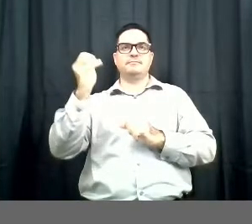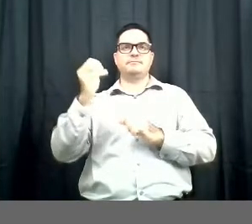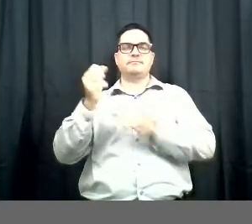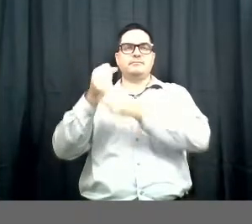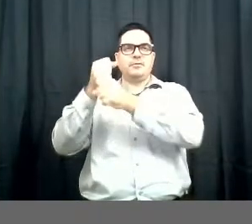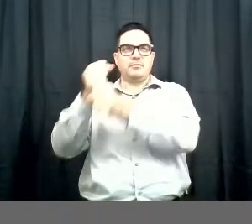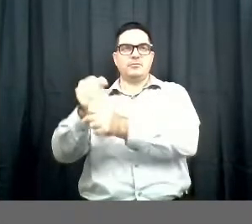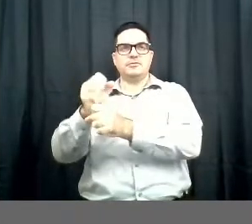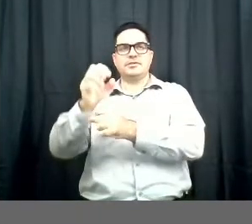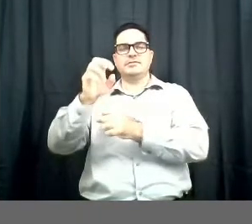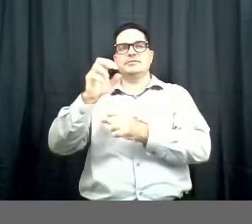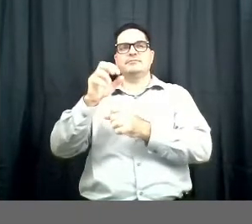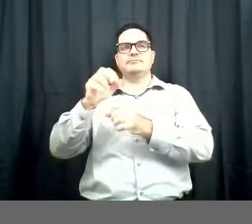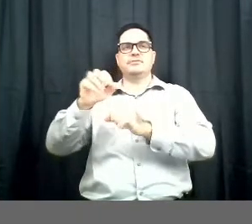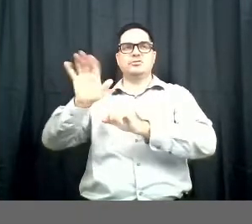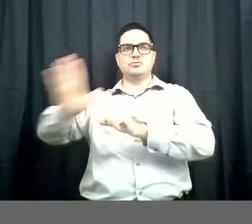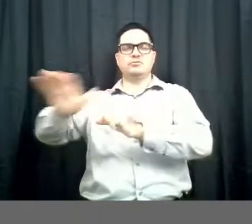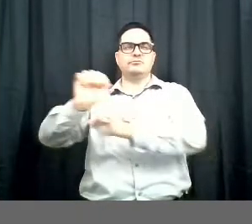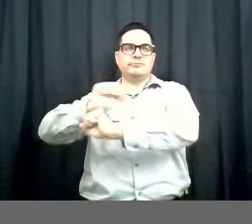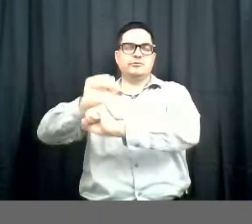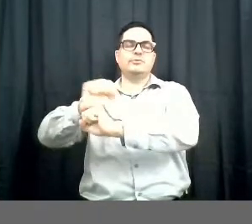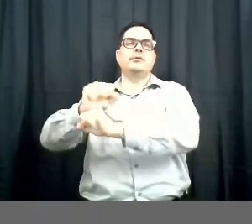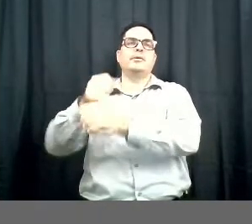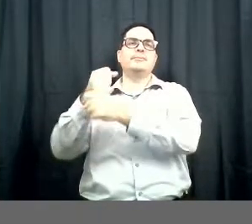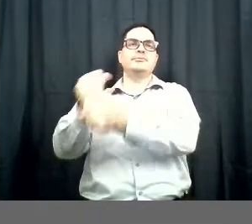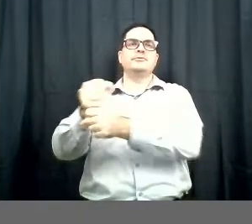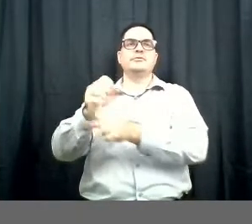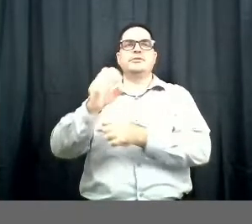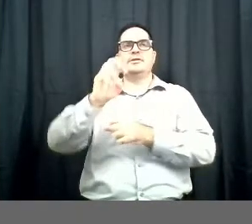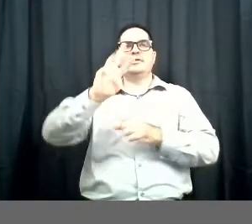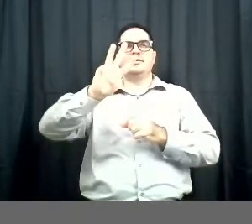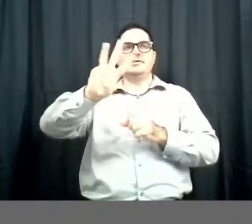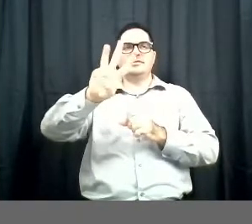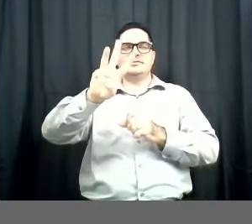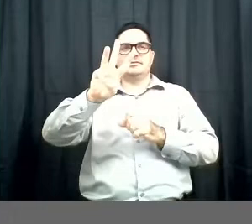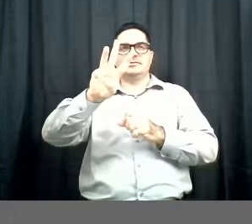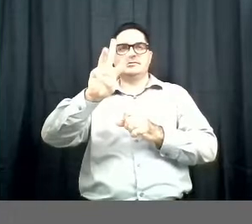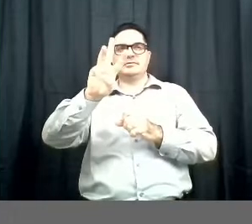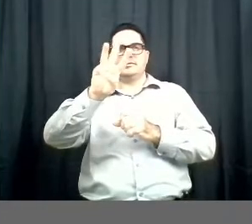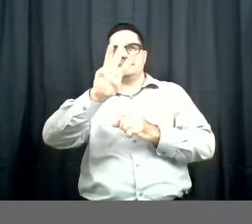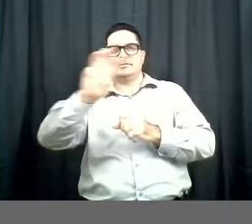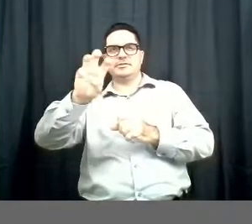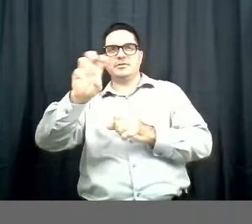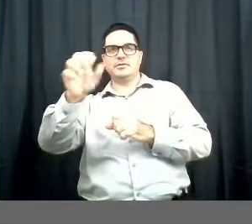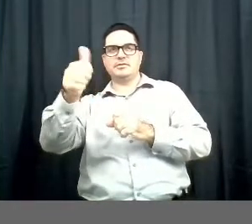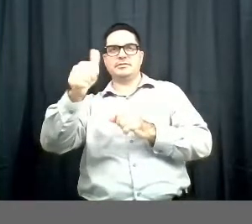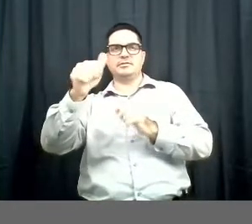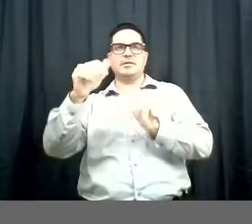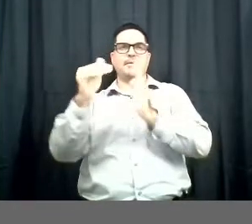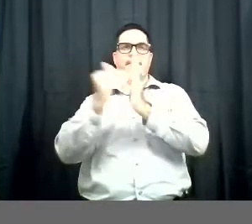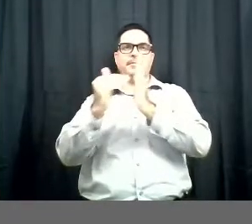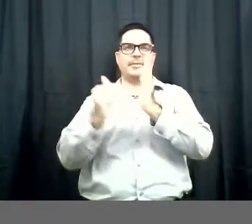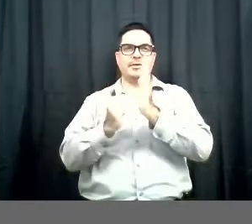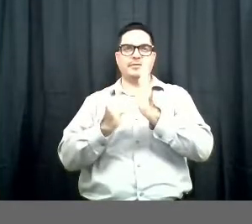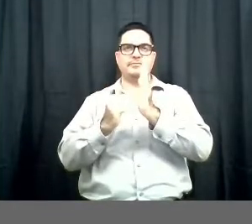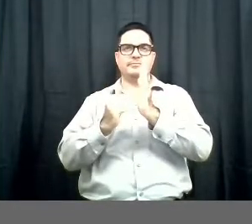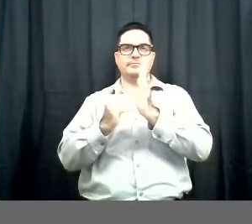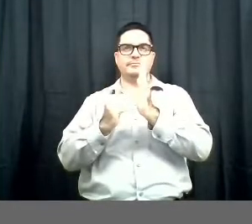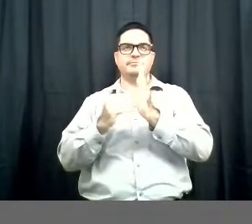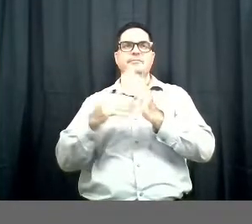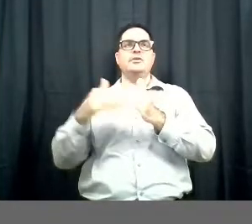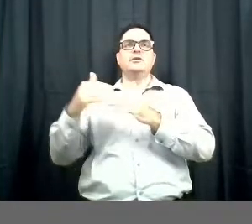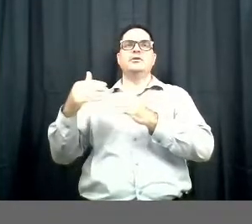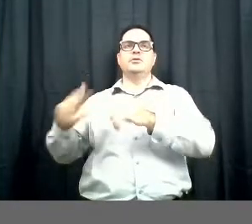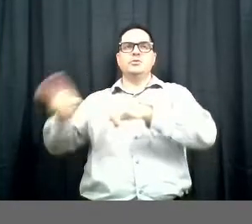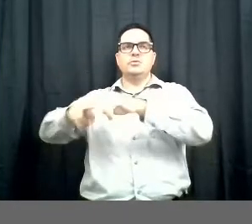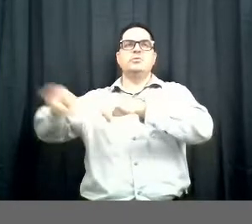expected to be retired. These increased payments total $1.7 billion across all eligible employees. Third, Act